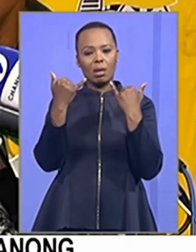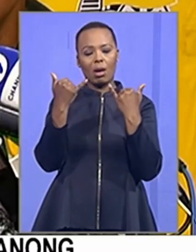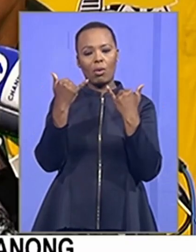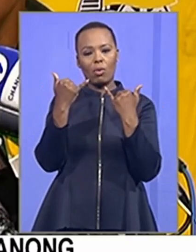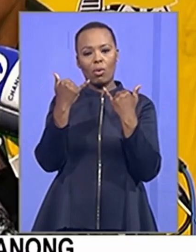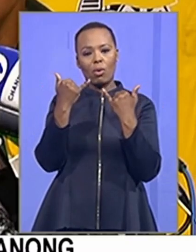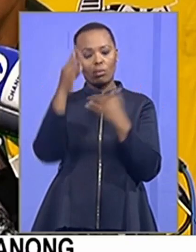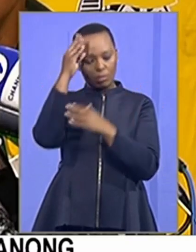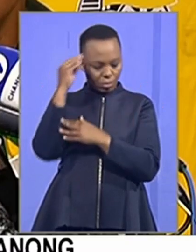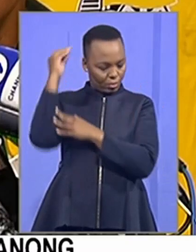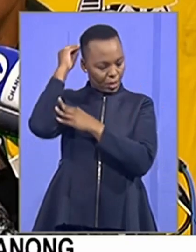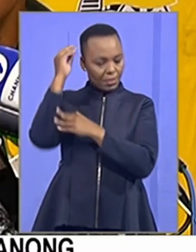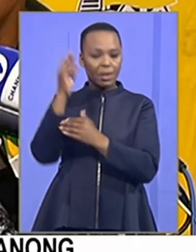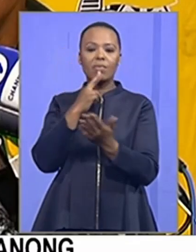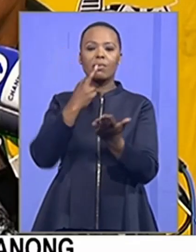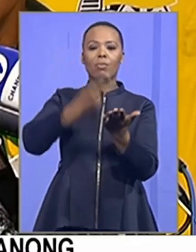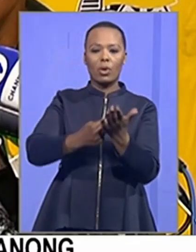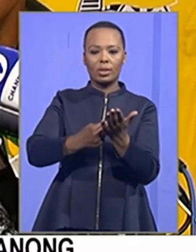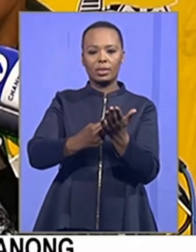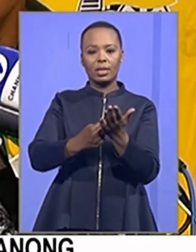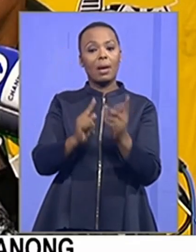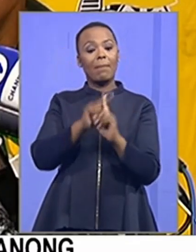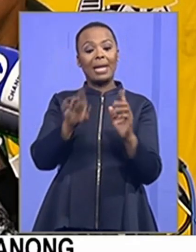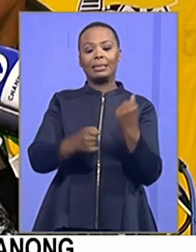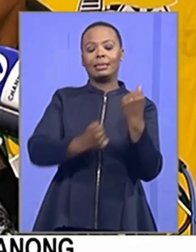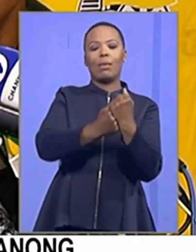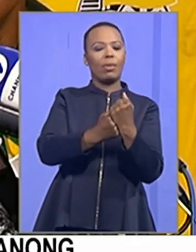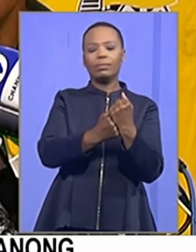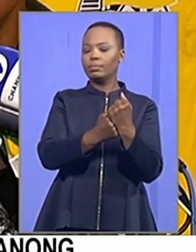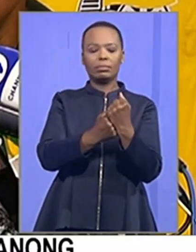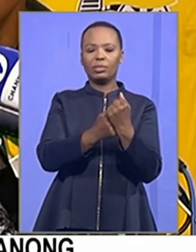we will not support it.